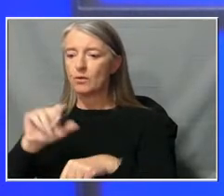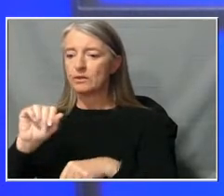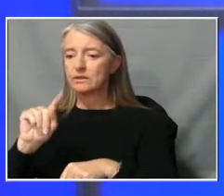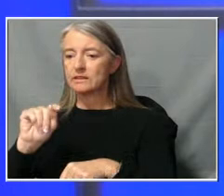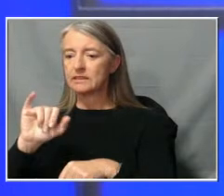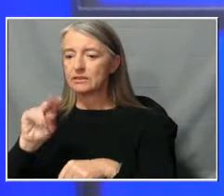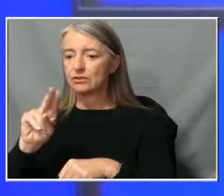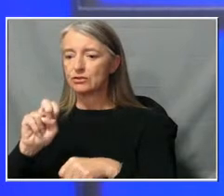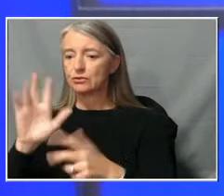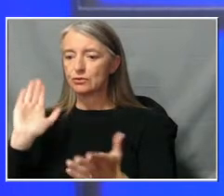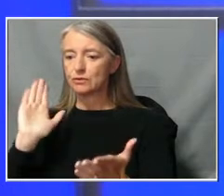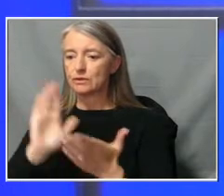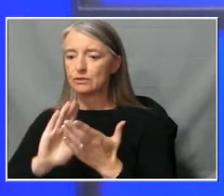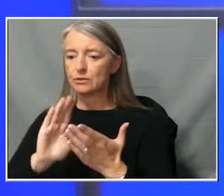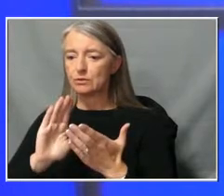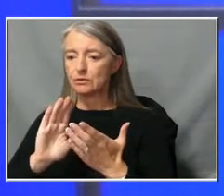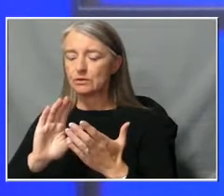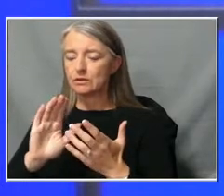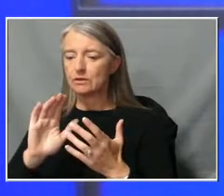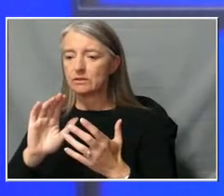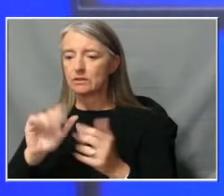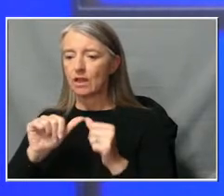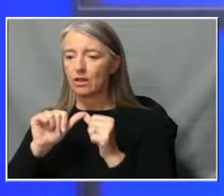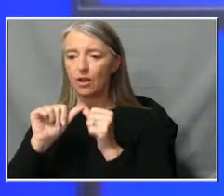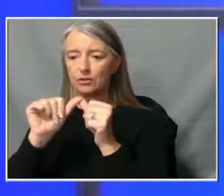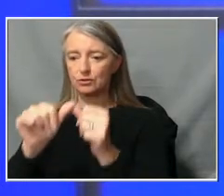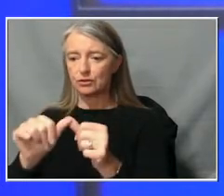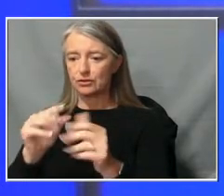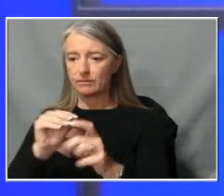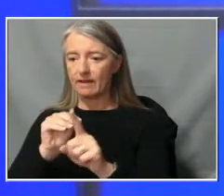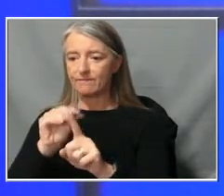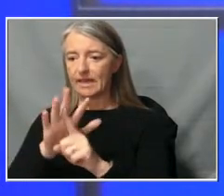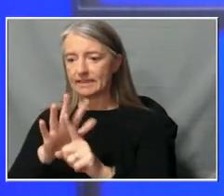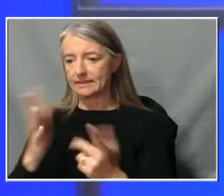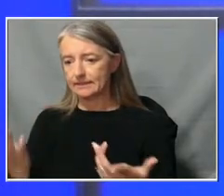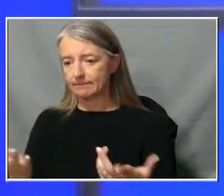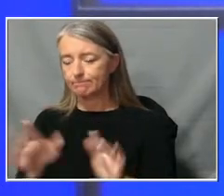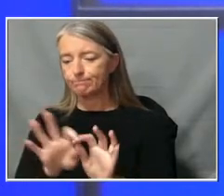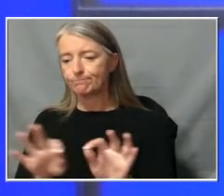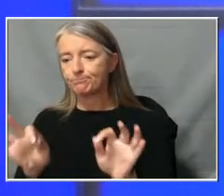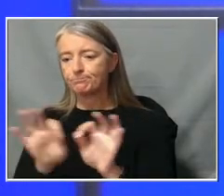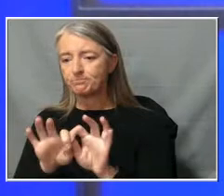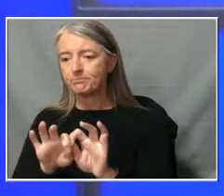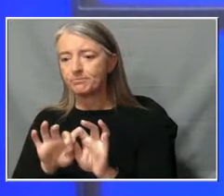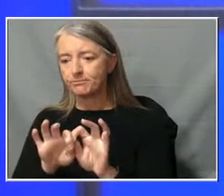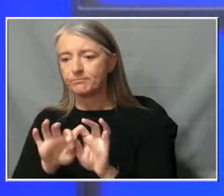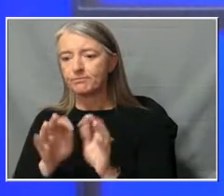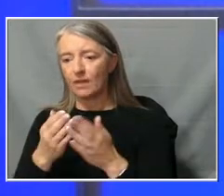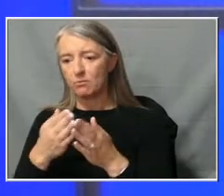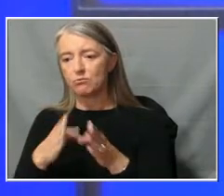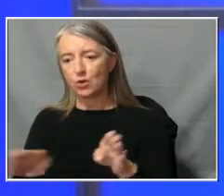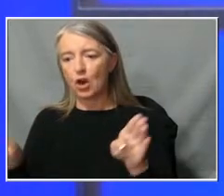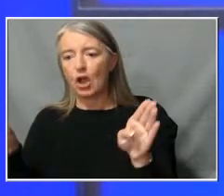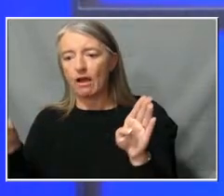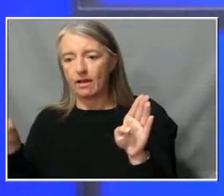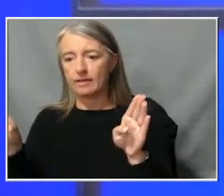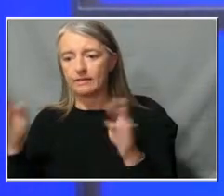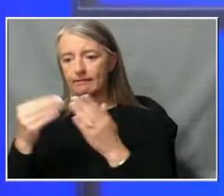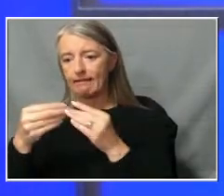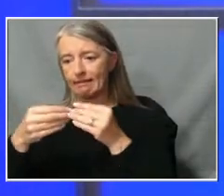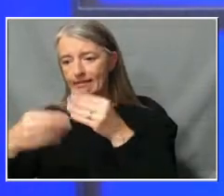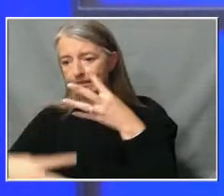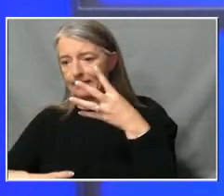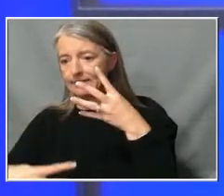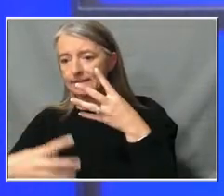to reduce either acute or long-term effects of treatment. So there's really a quite broad in that list of